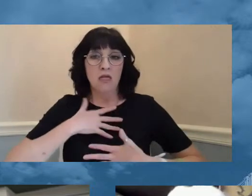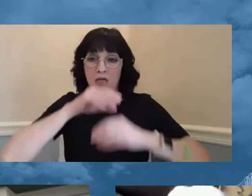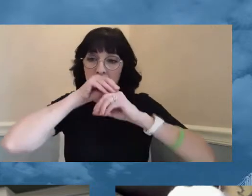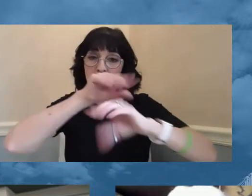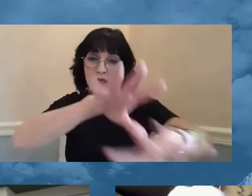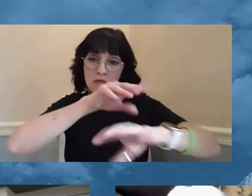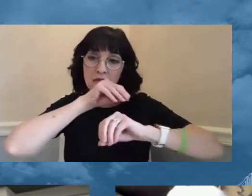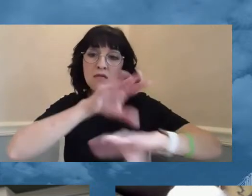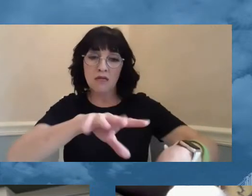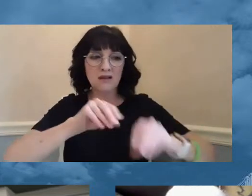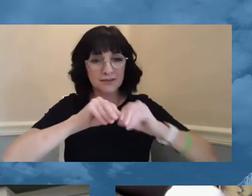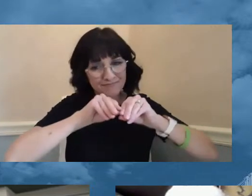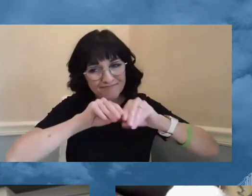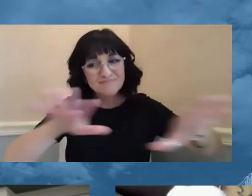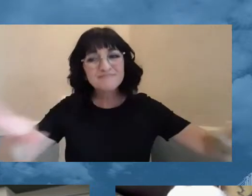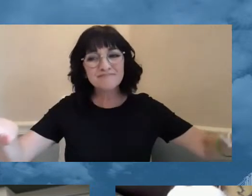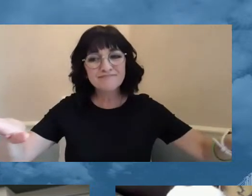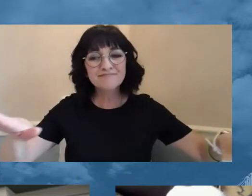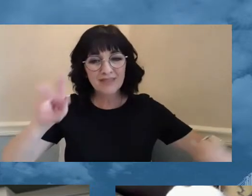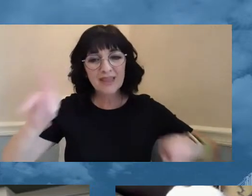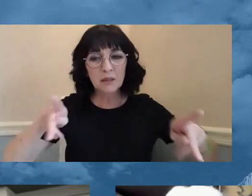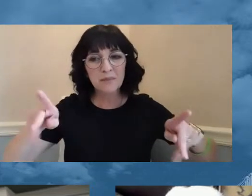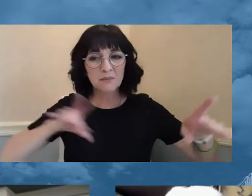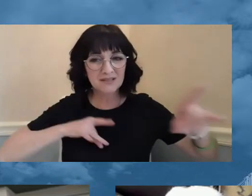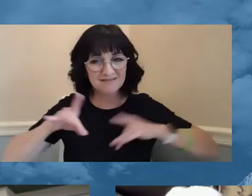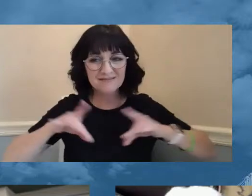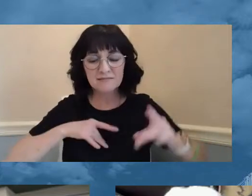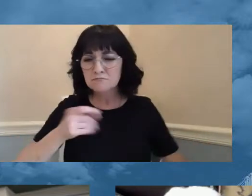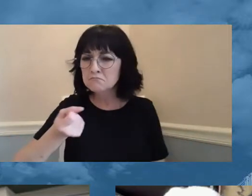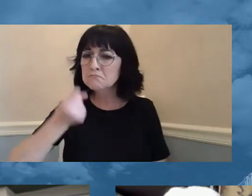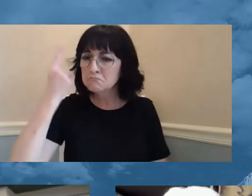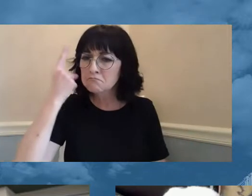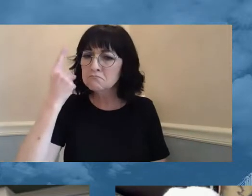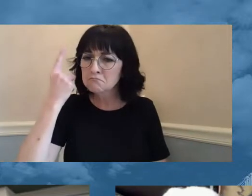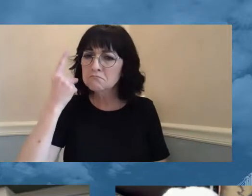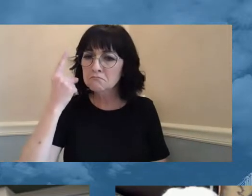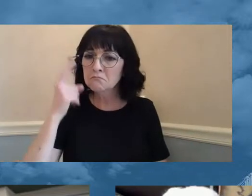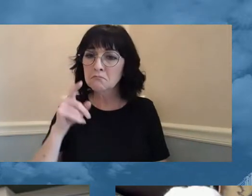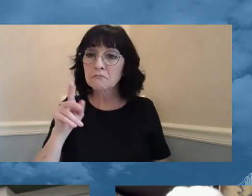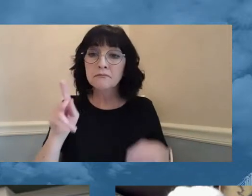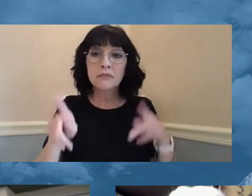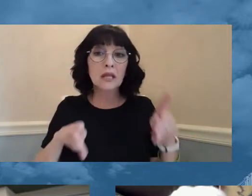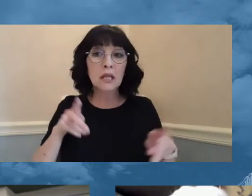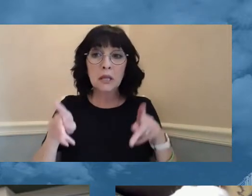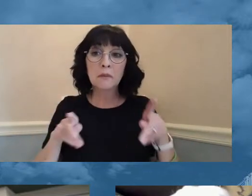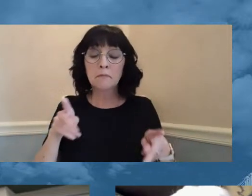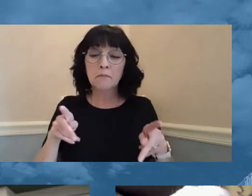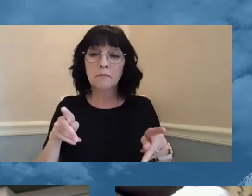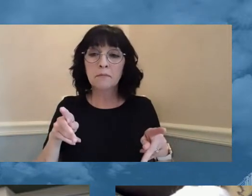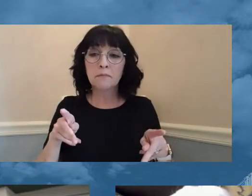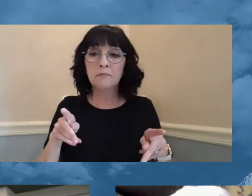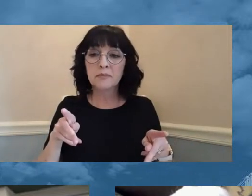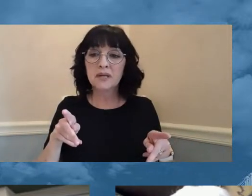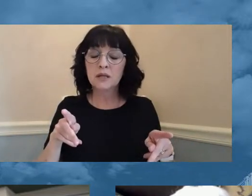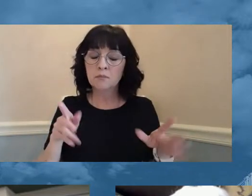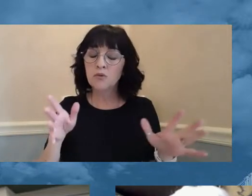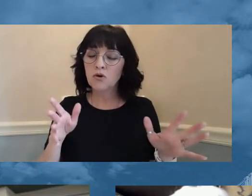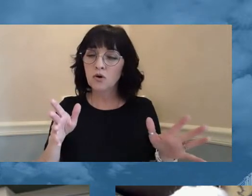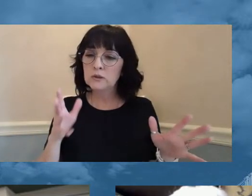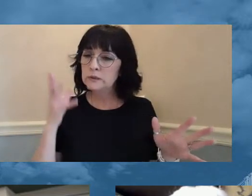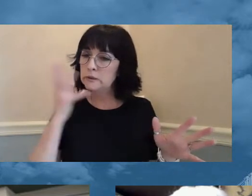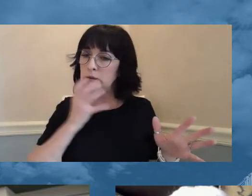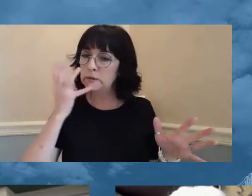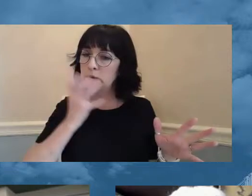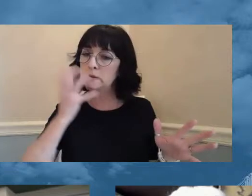haven't loved wearing masks in gyms, but we haven't seen any significant clusters in gyms. I look at our